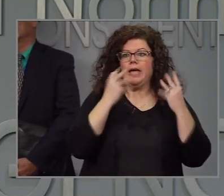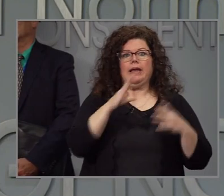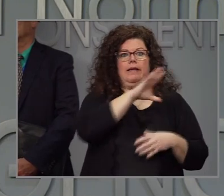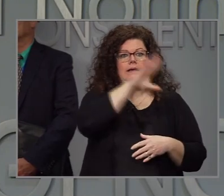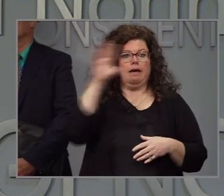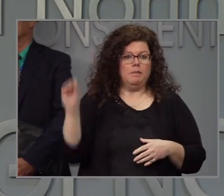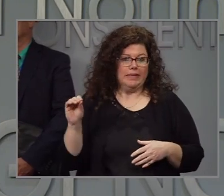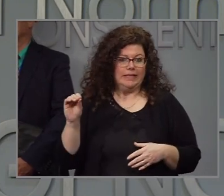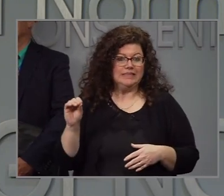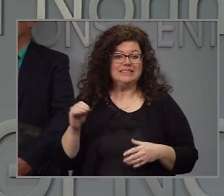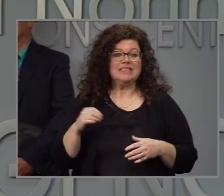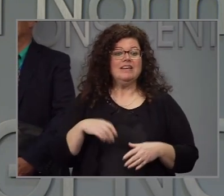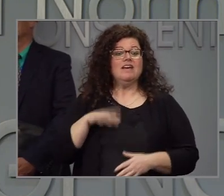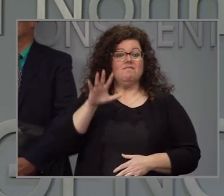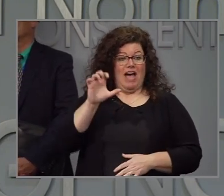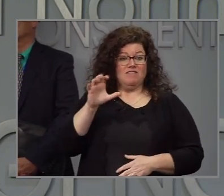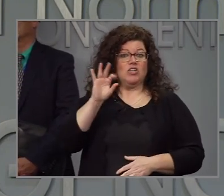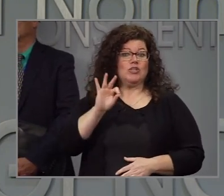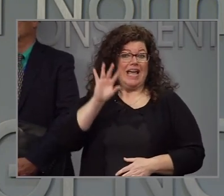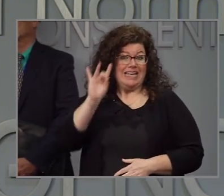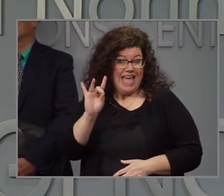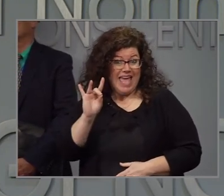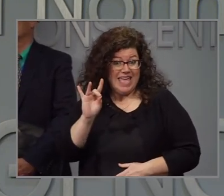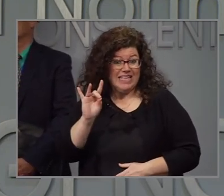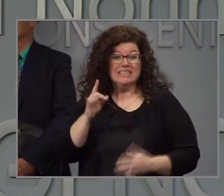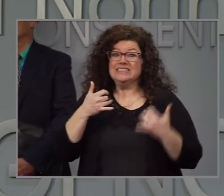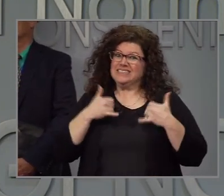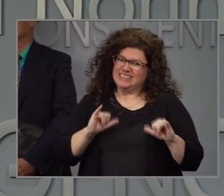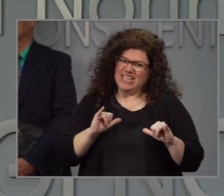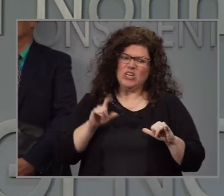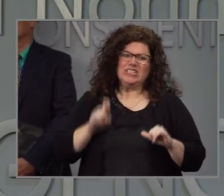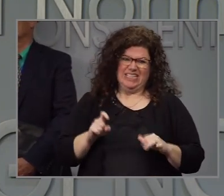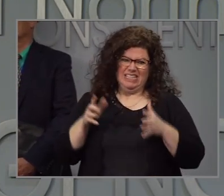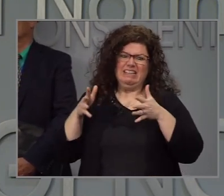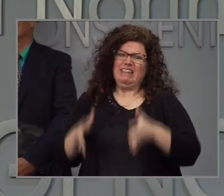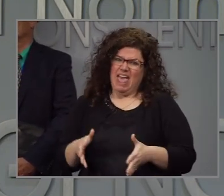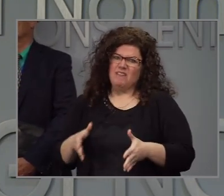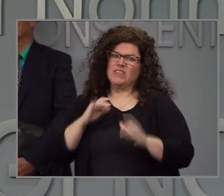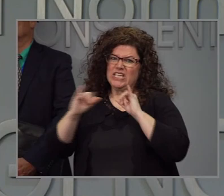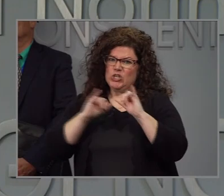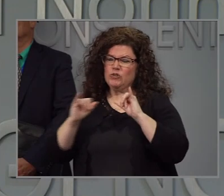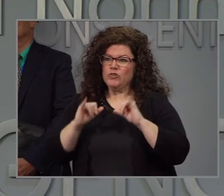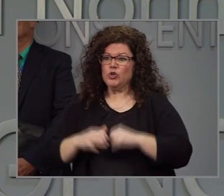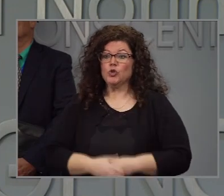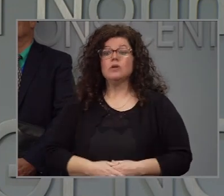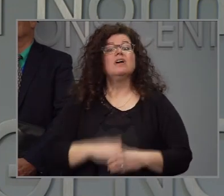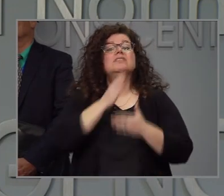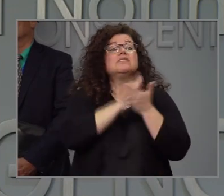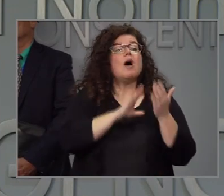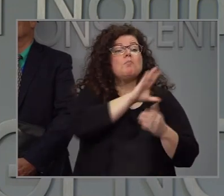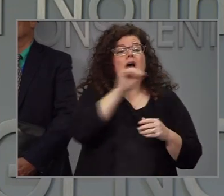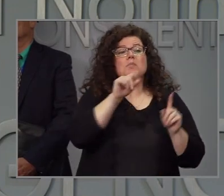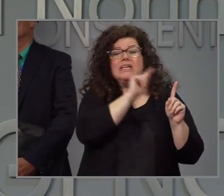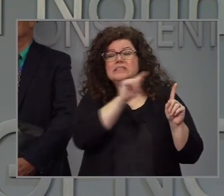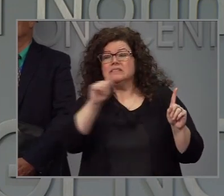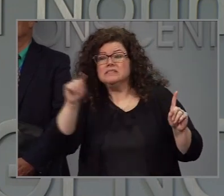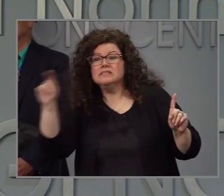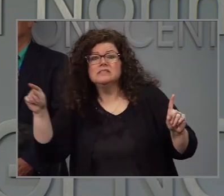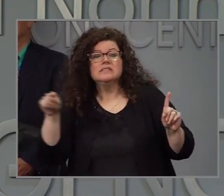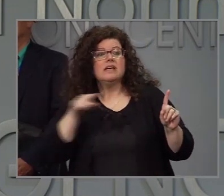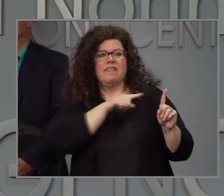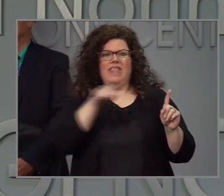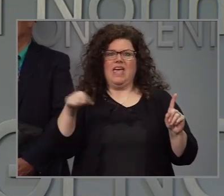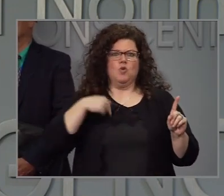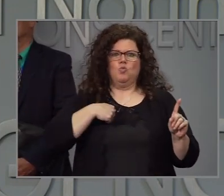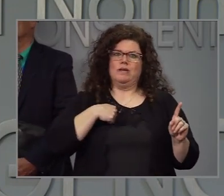305 still in the queue to be reviewed. Vendors who have been debarred by the state in the past and those who demand payment up